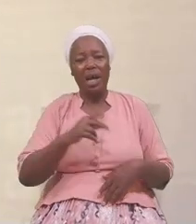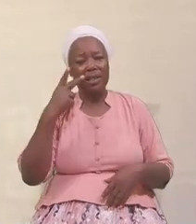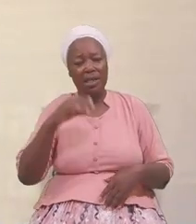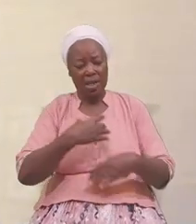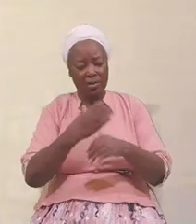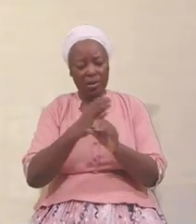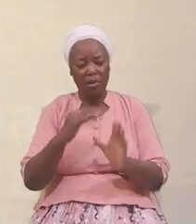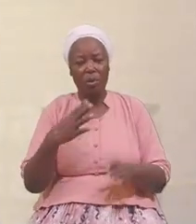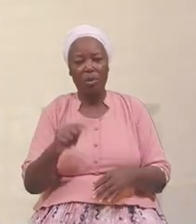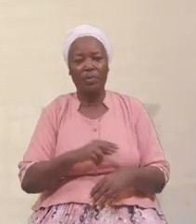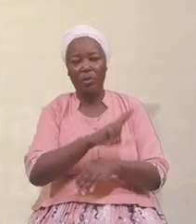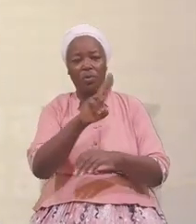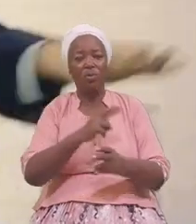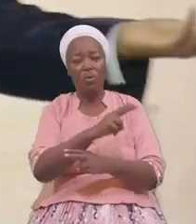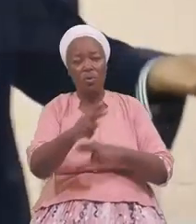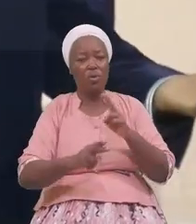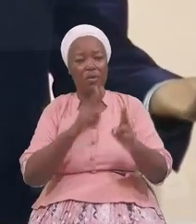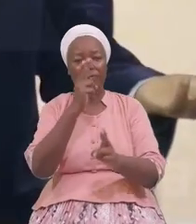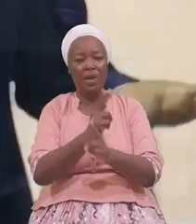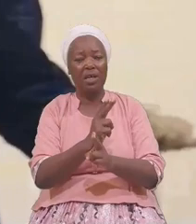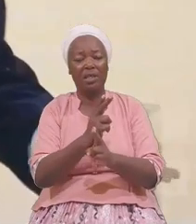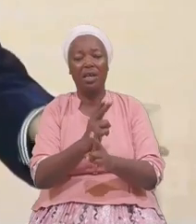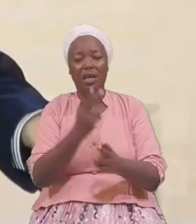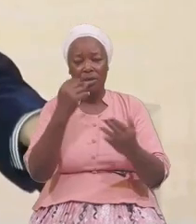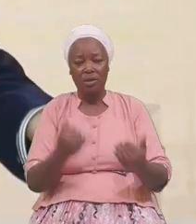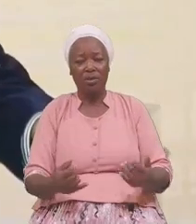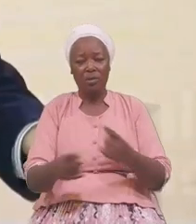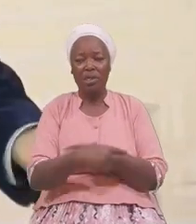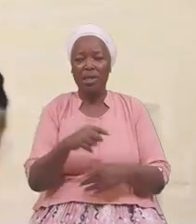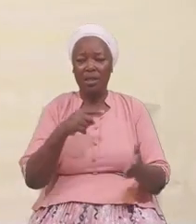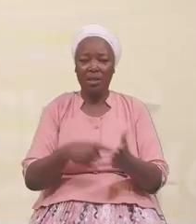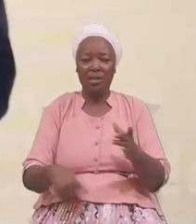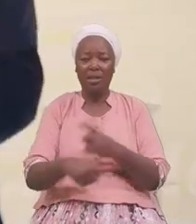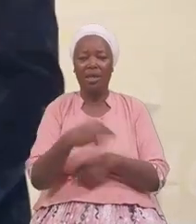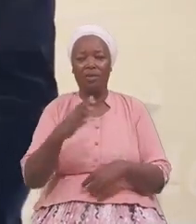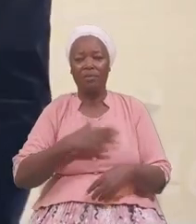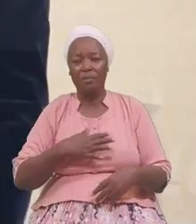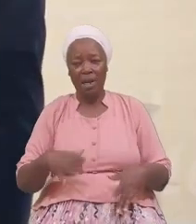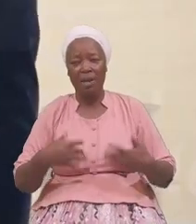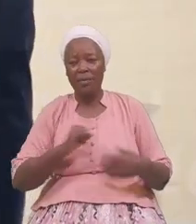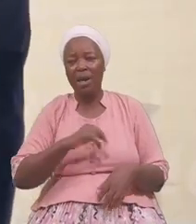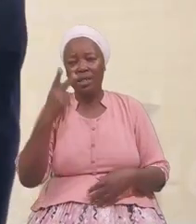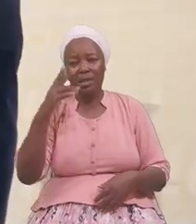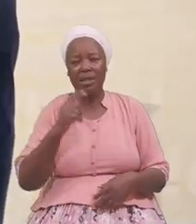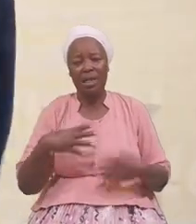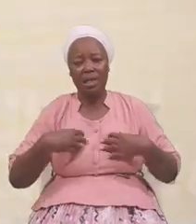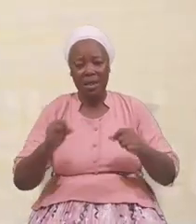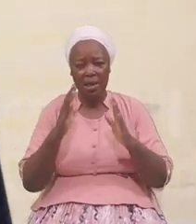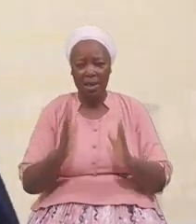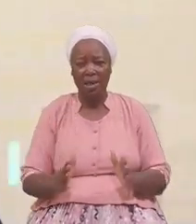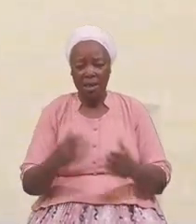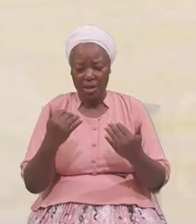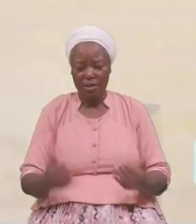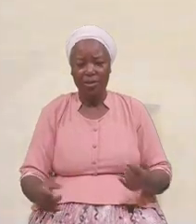Creator of the universe. Today, this day of my life, I see the Healer.